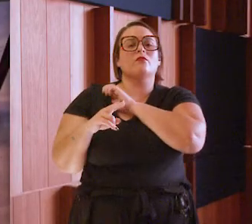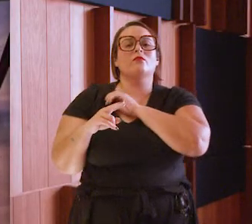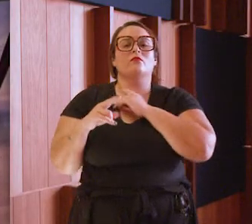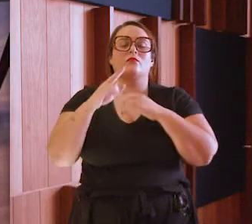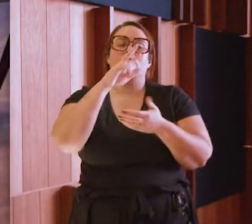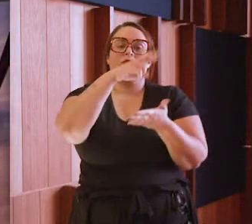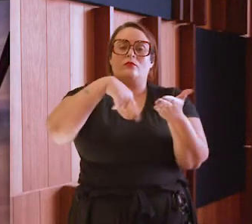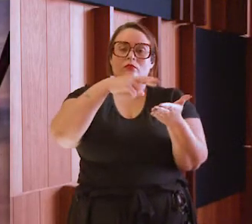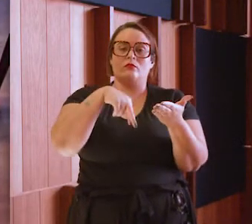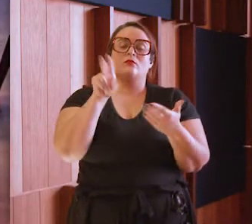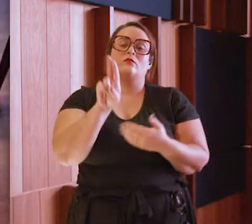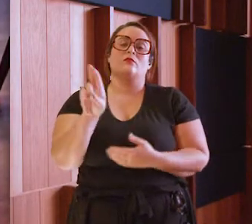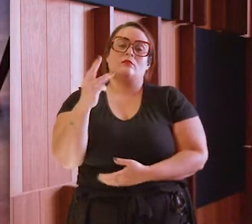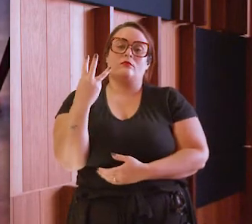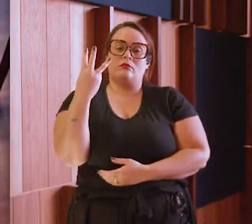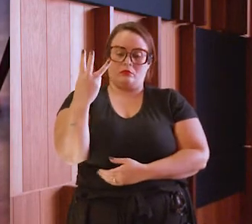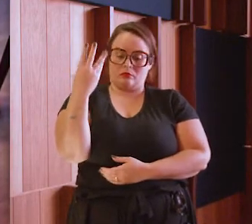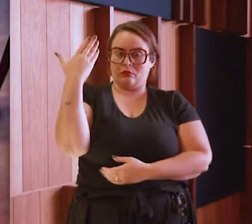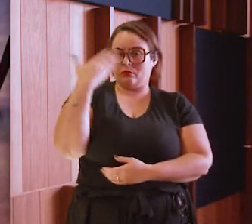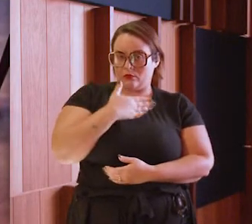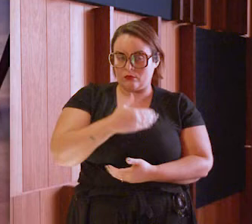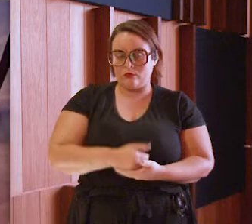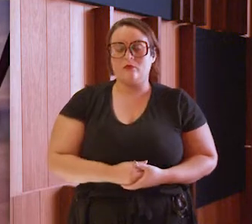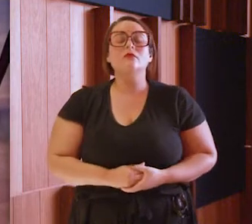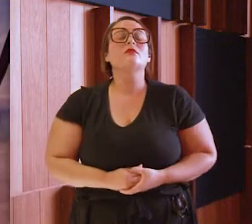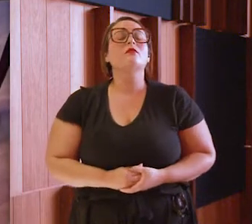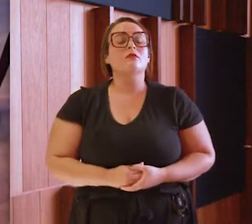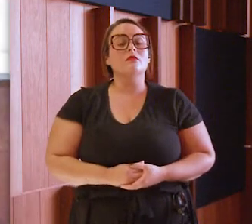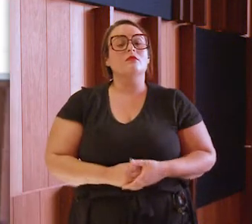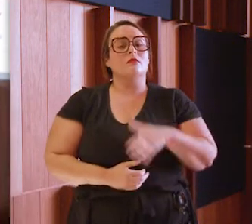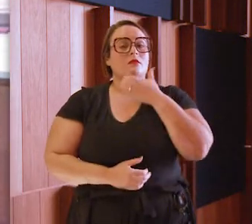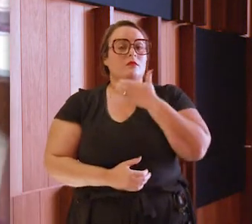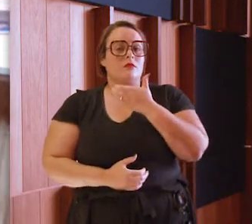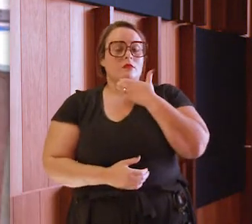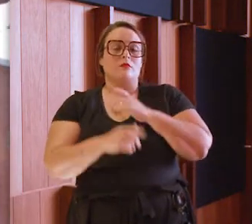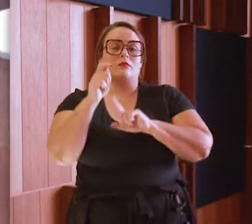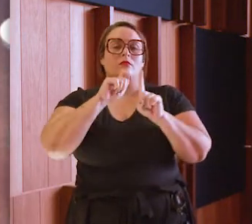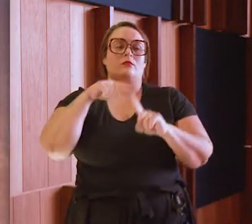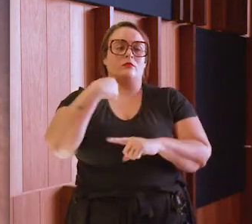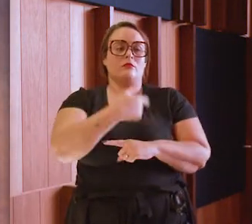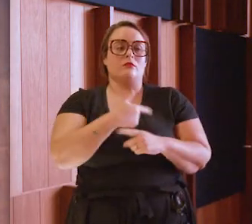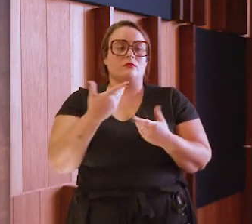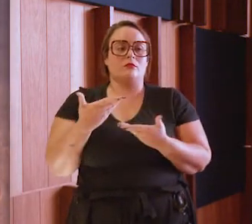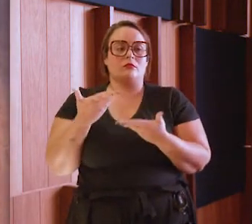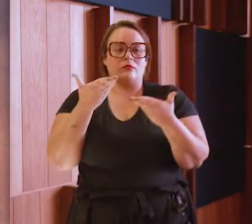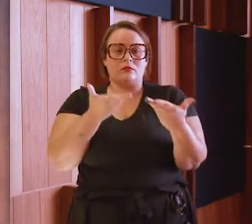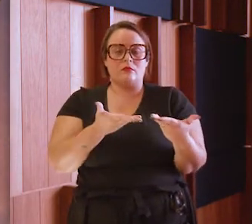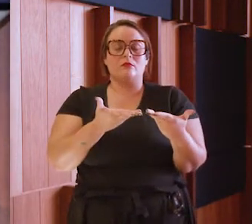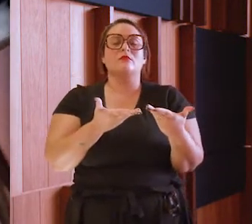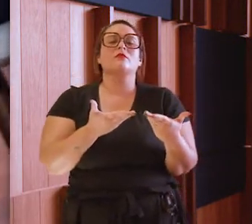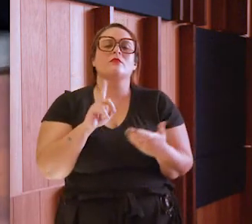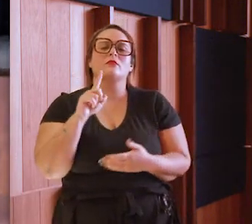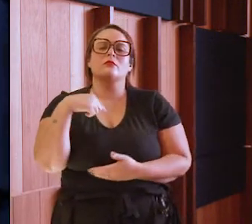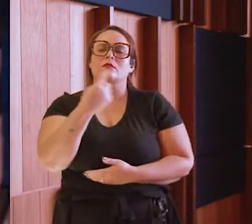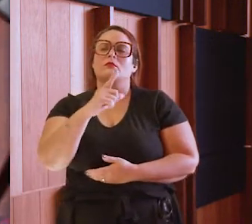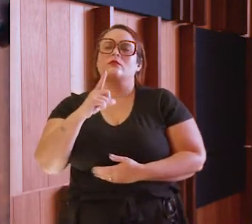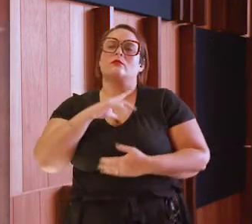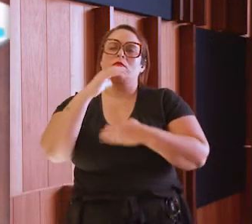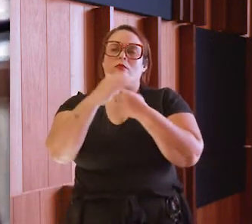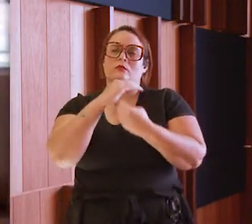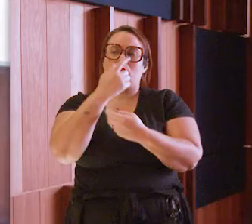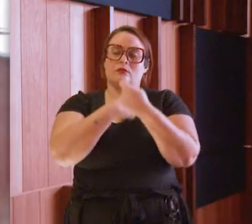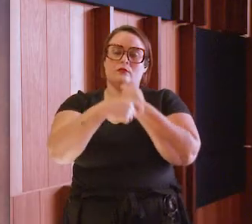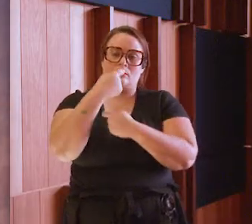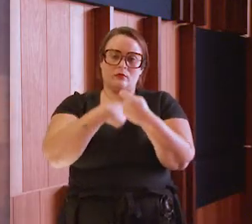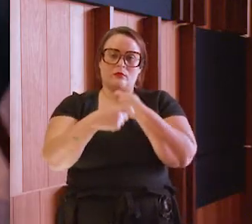recent administrative guidance, and one of the conditions to meet these C/C safe harbor, to meet the